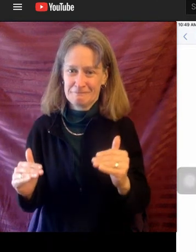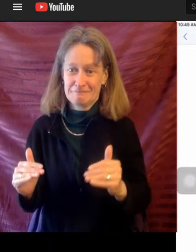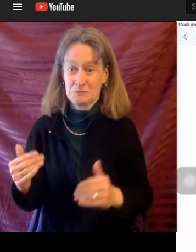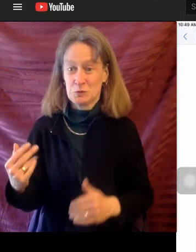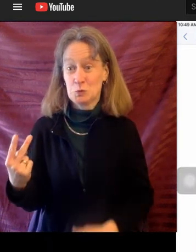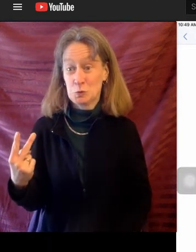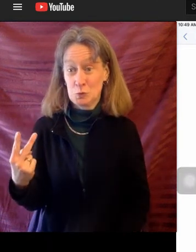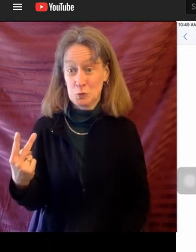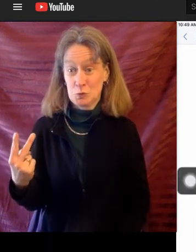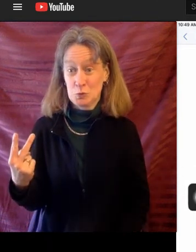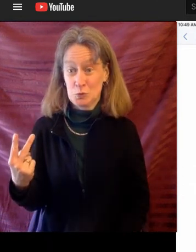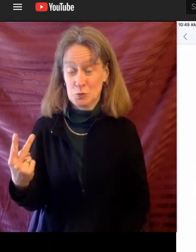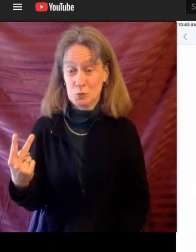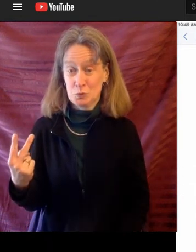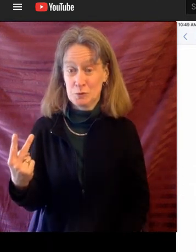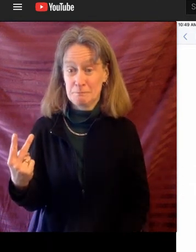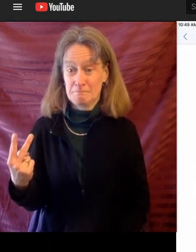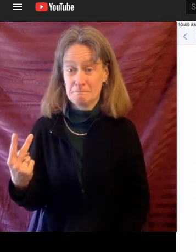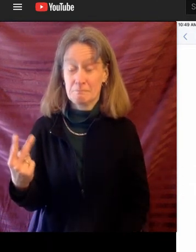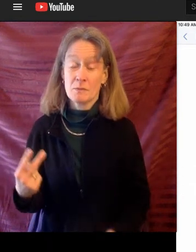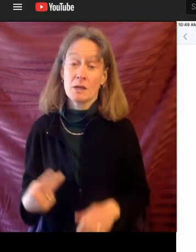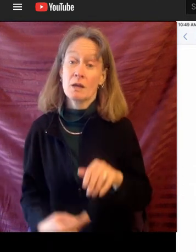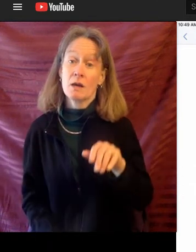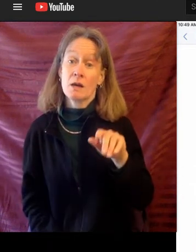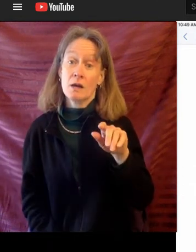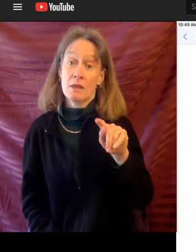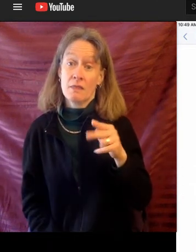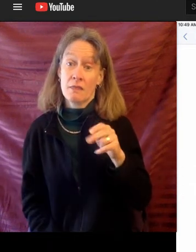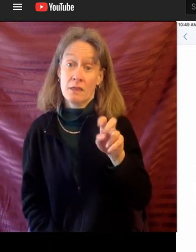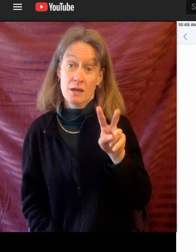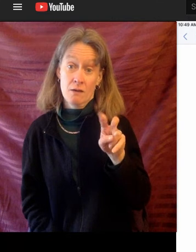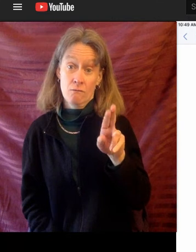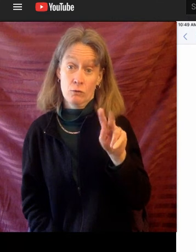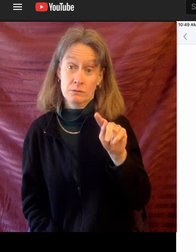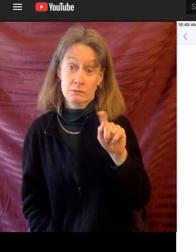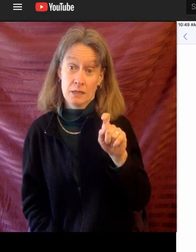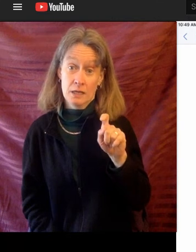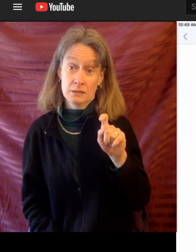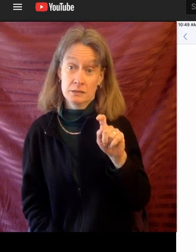Next question. The vertex of my parabola is